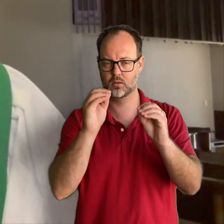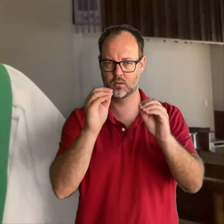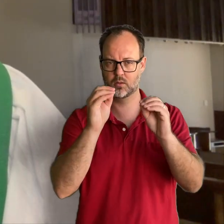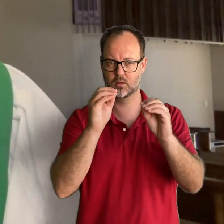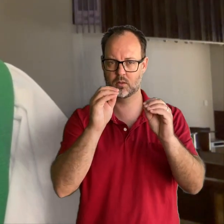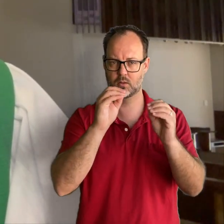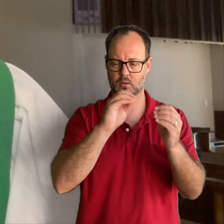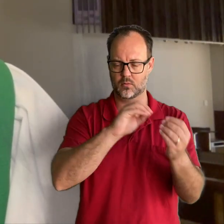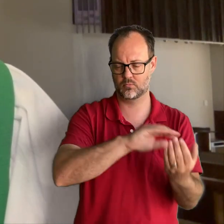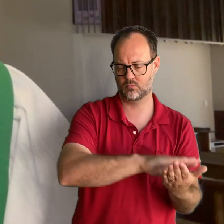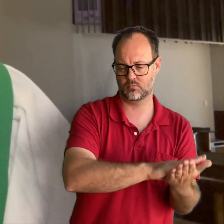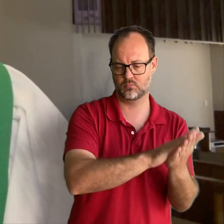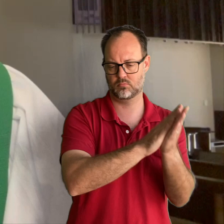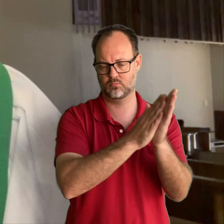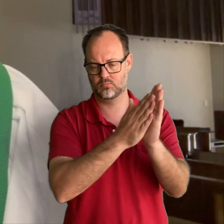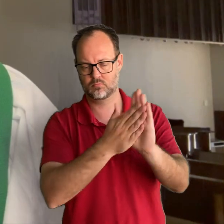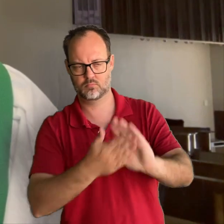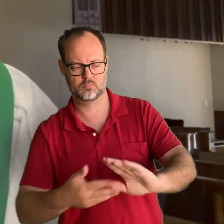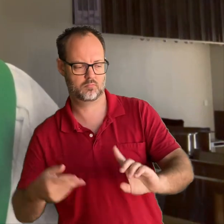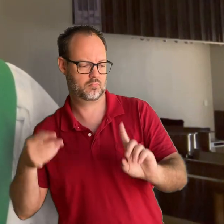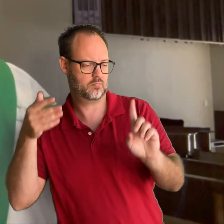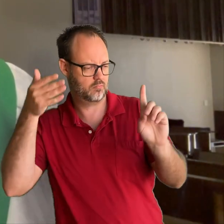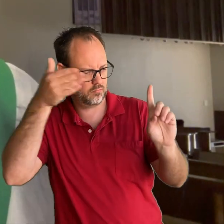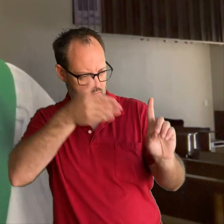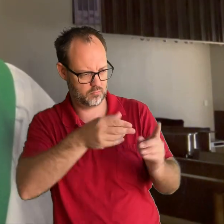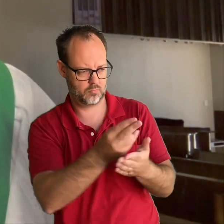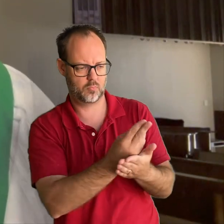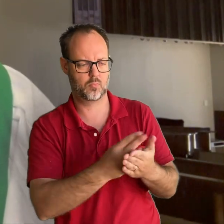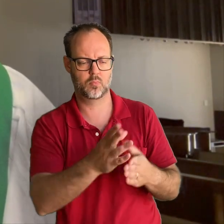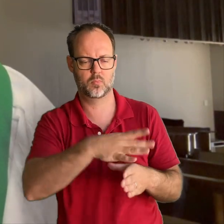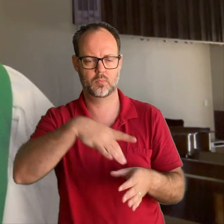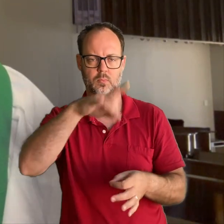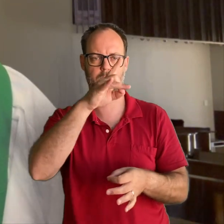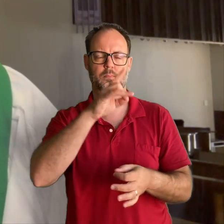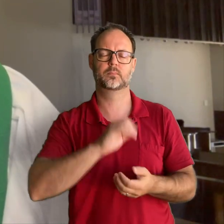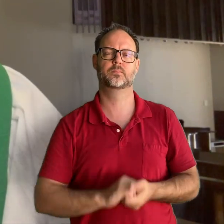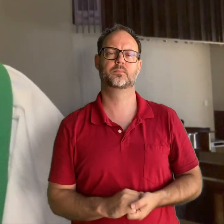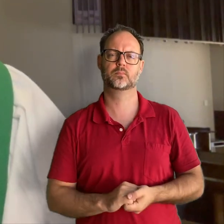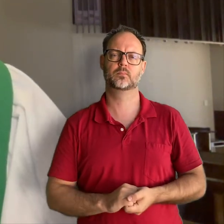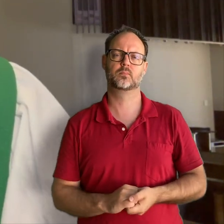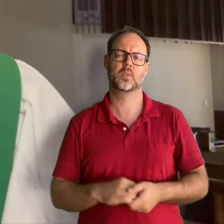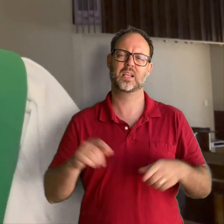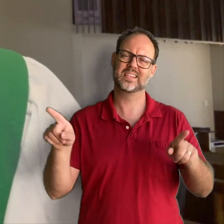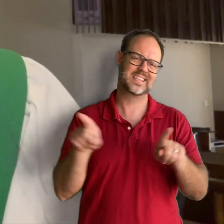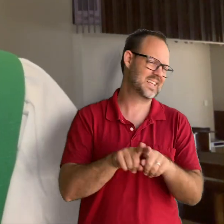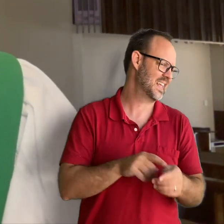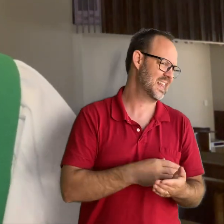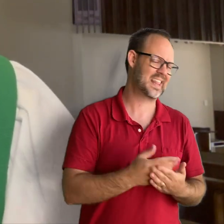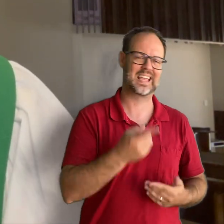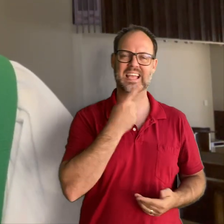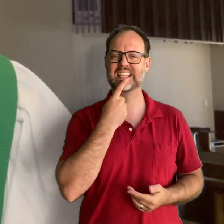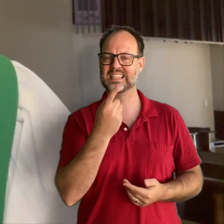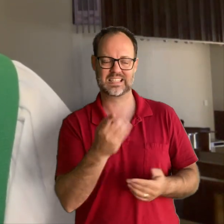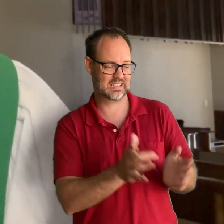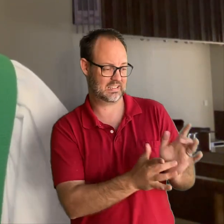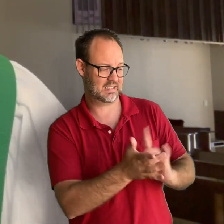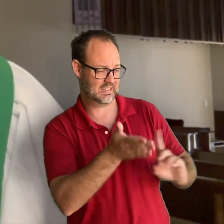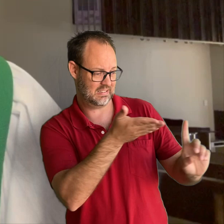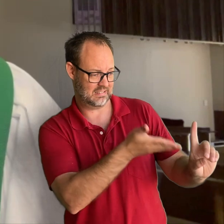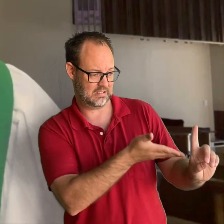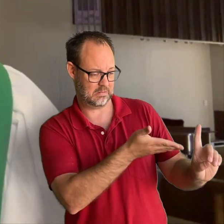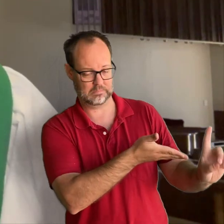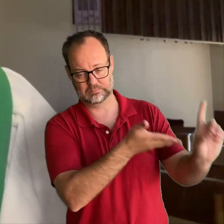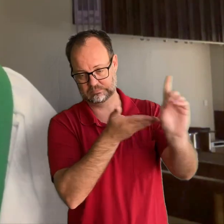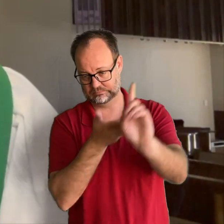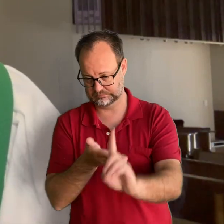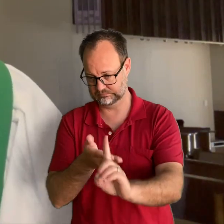now turned its attention on the Holy Spirit. The same thing they were saying about Jesus, they are